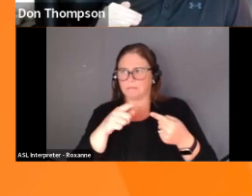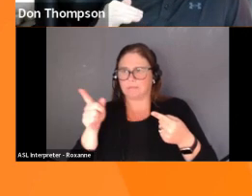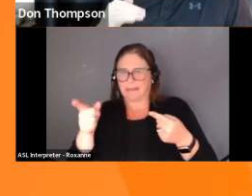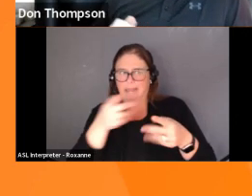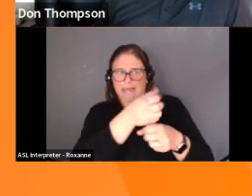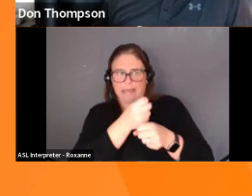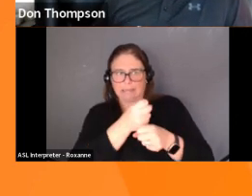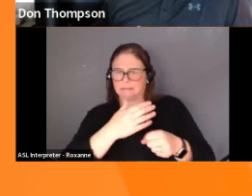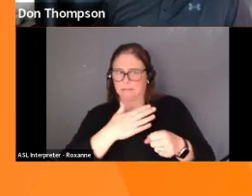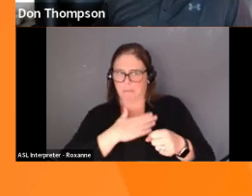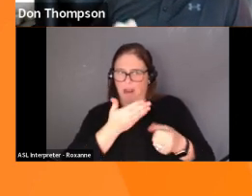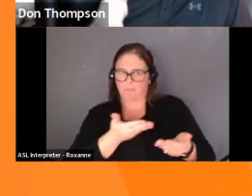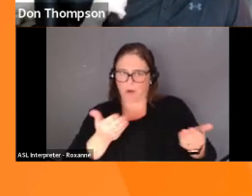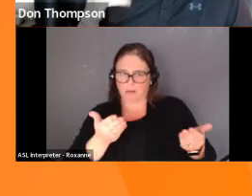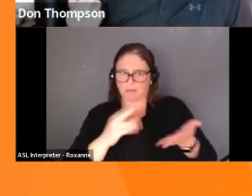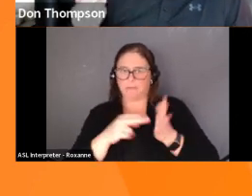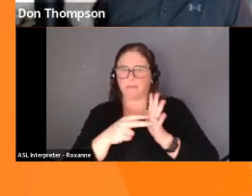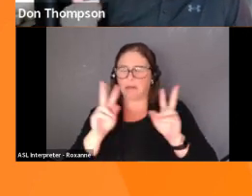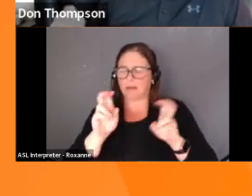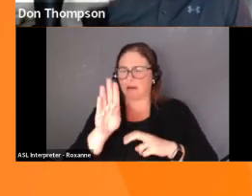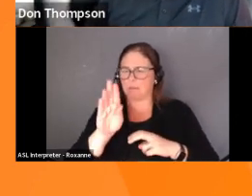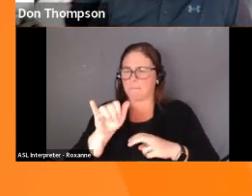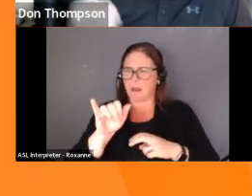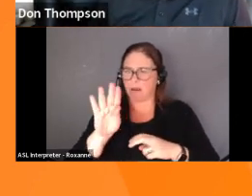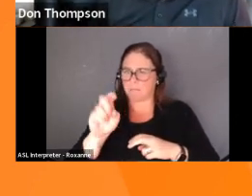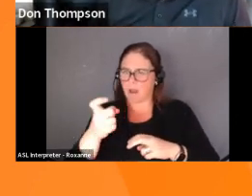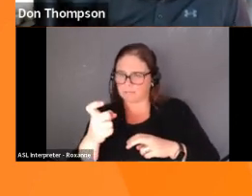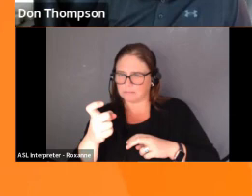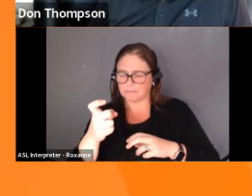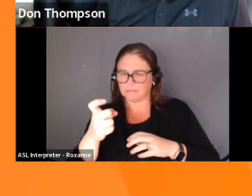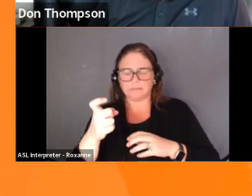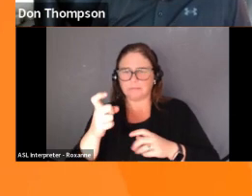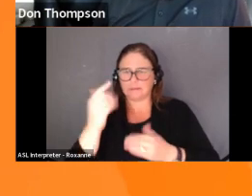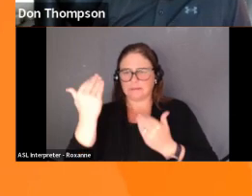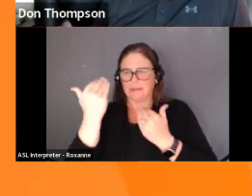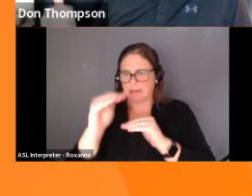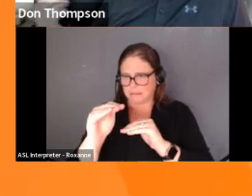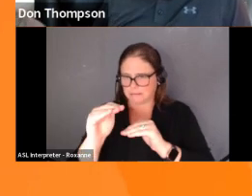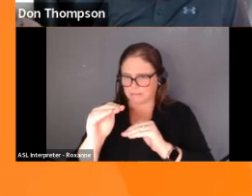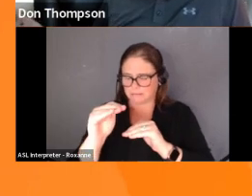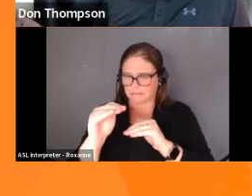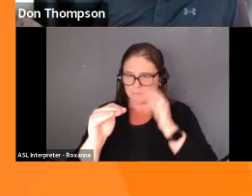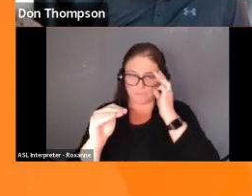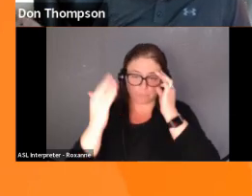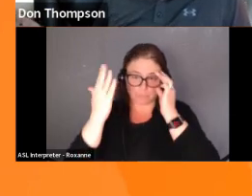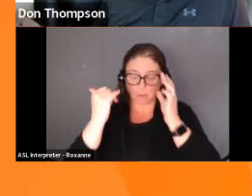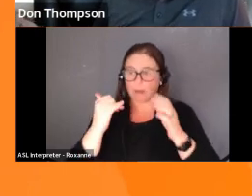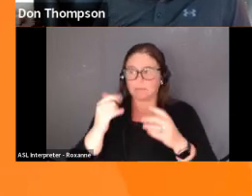buy box because of that. Essentially, they trust their own shipping and logistics more so than Canada